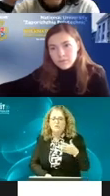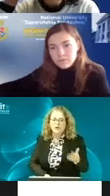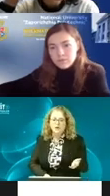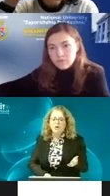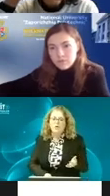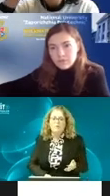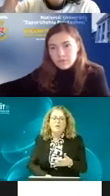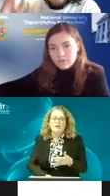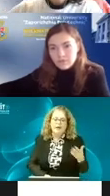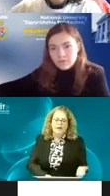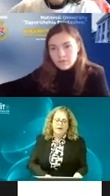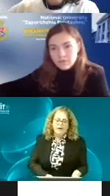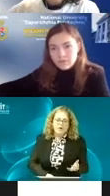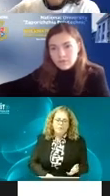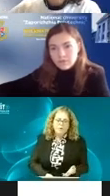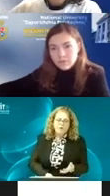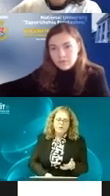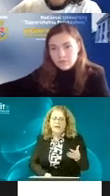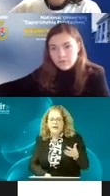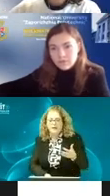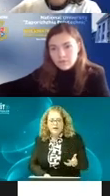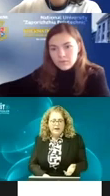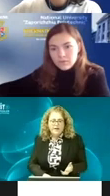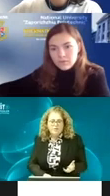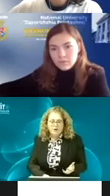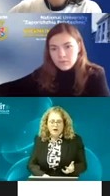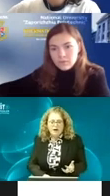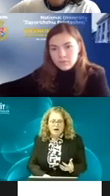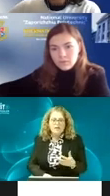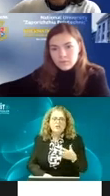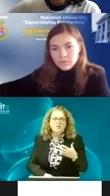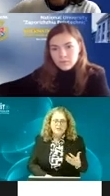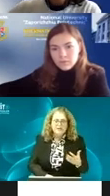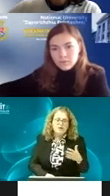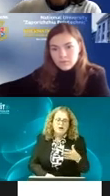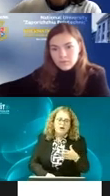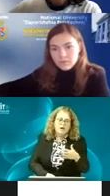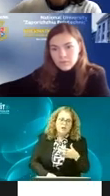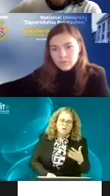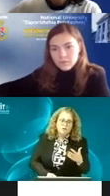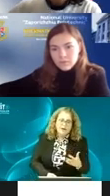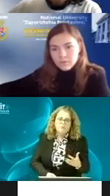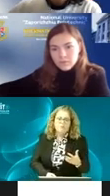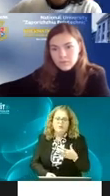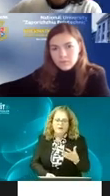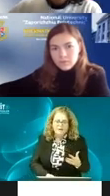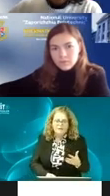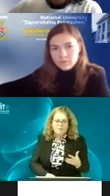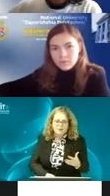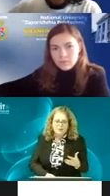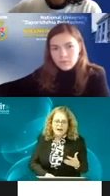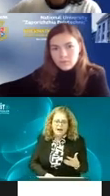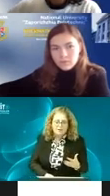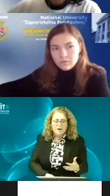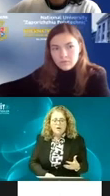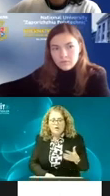and Google Home and HomePod, and we are interacting a lot with them, with everything that we need